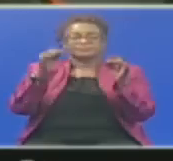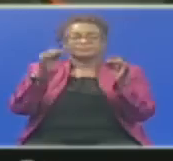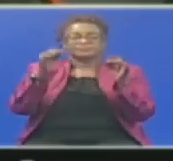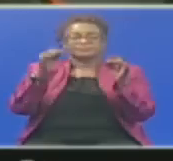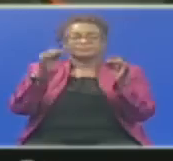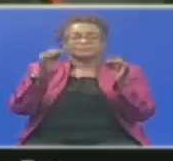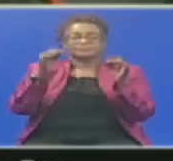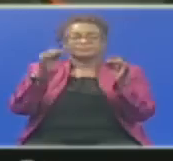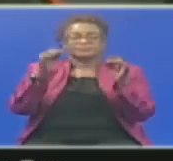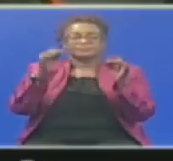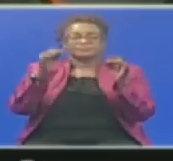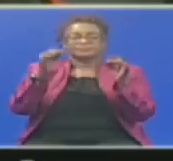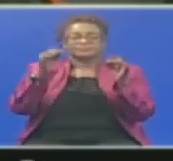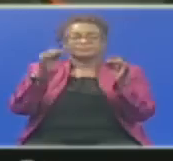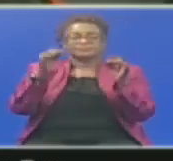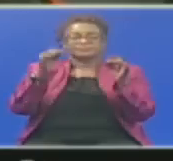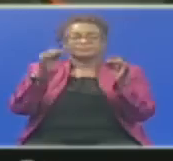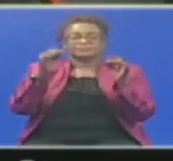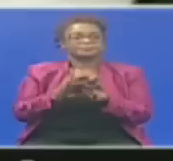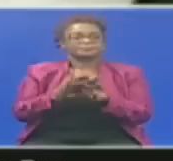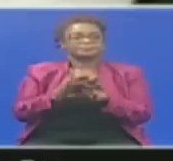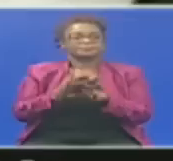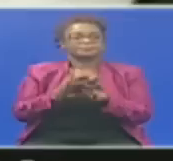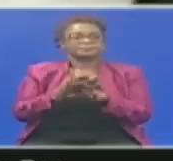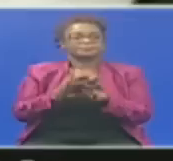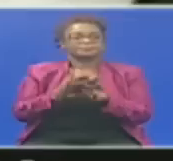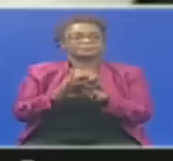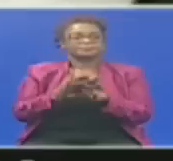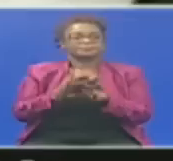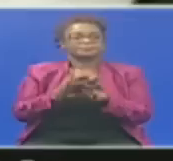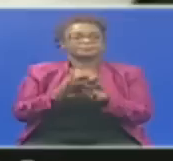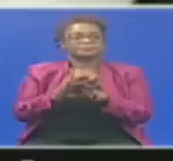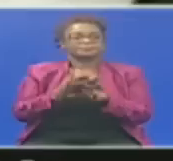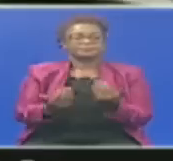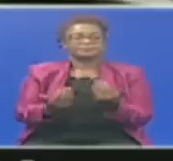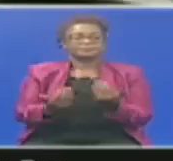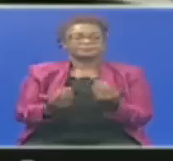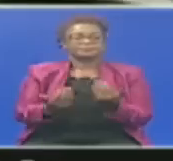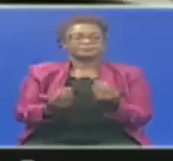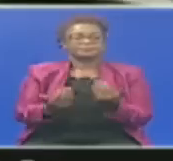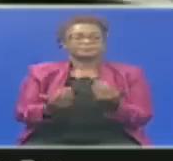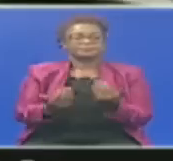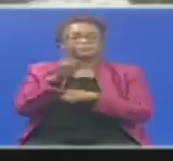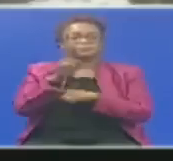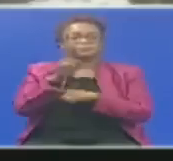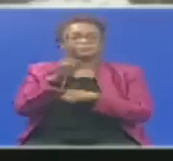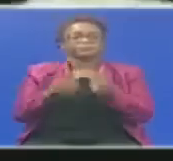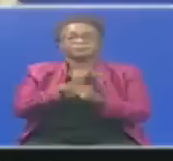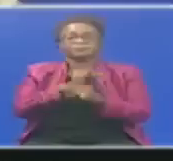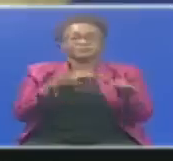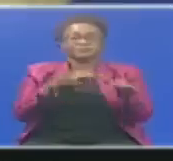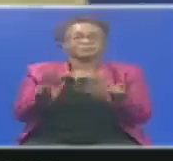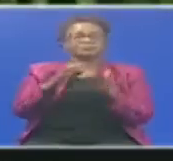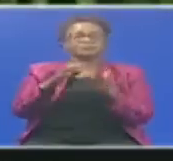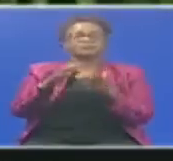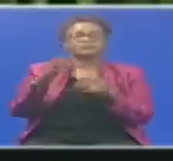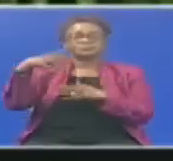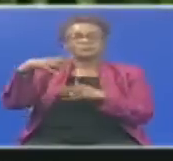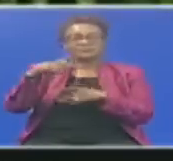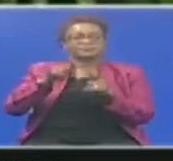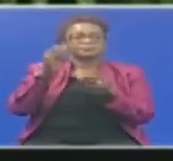gas, especially when cooking light meals, which ideally is a cleaner source of energy, but more